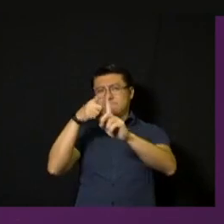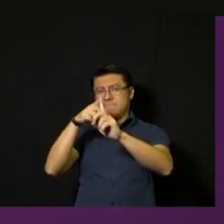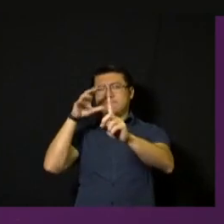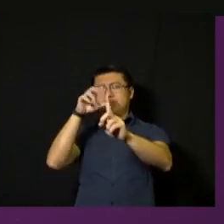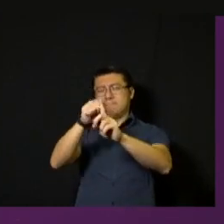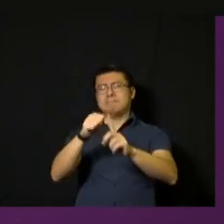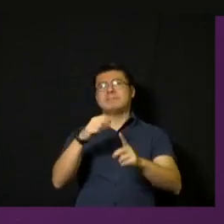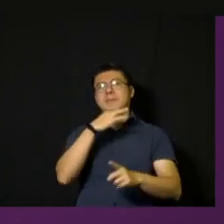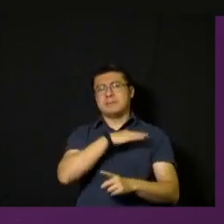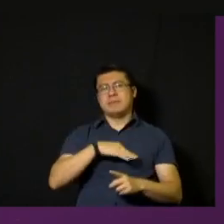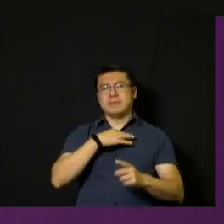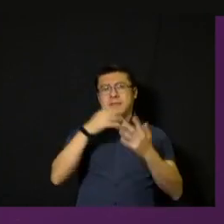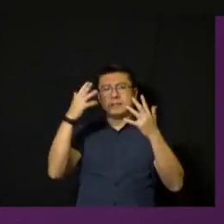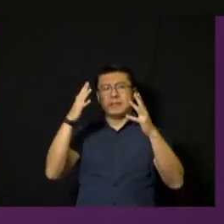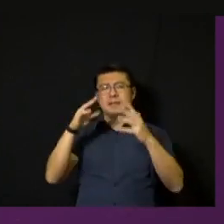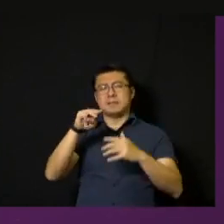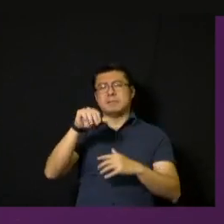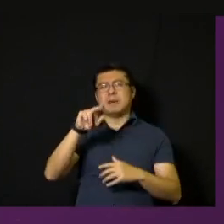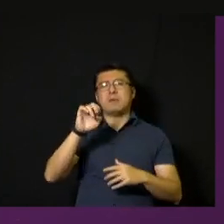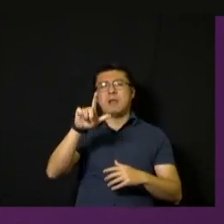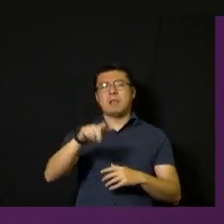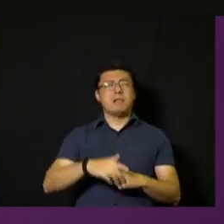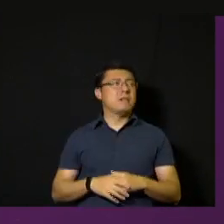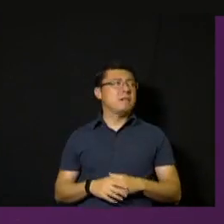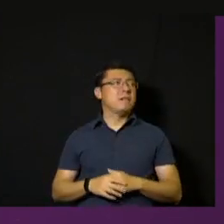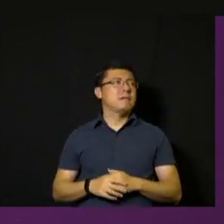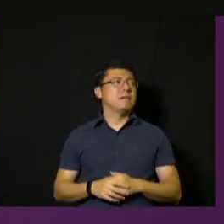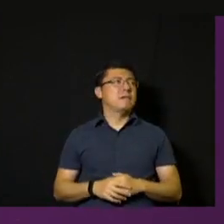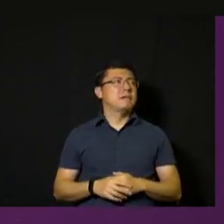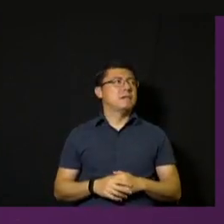for. Congratulations, well from Manuel.